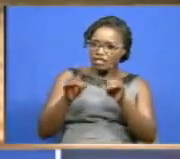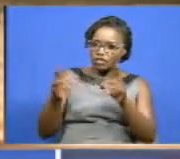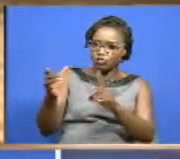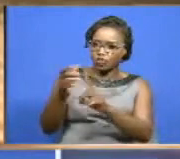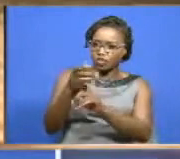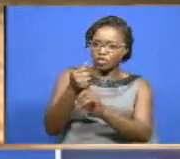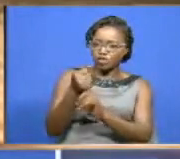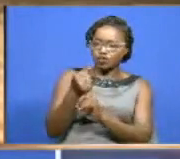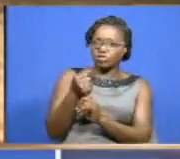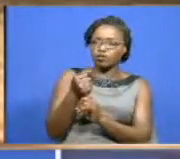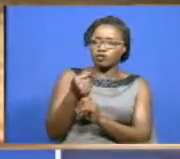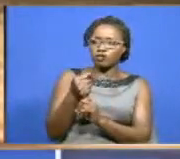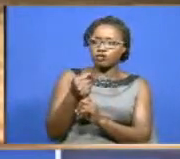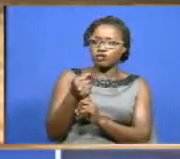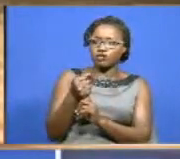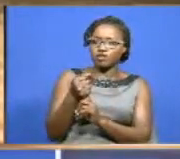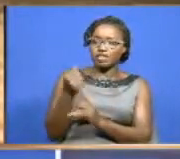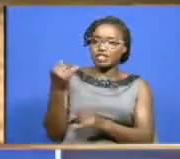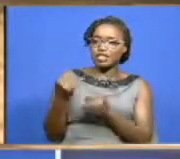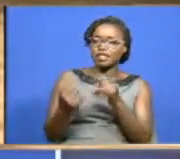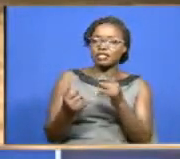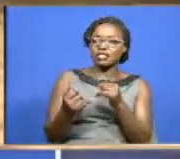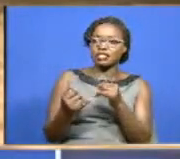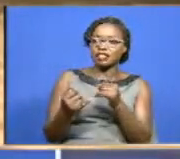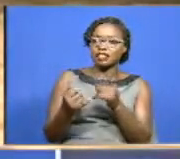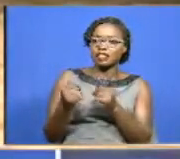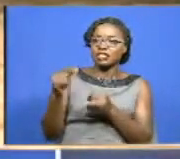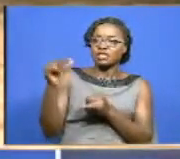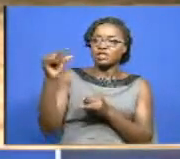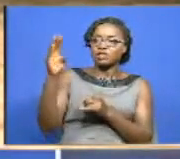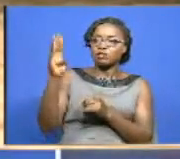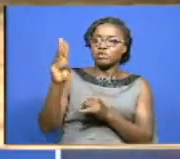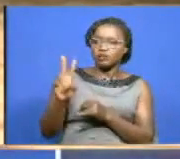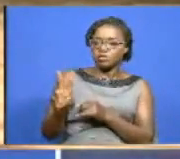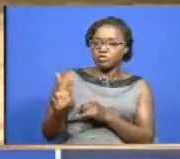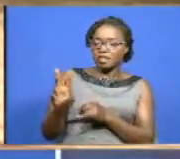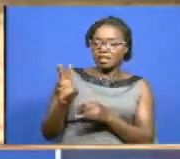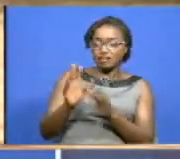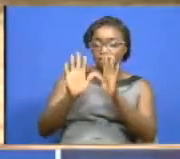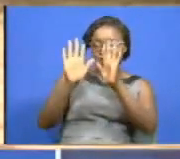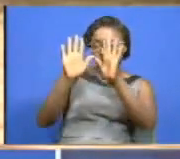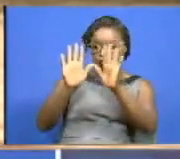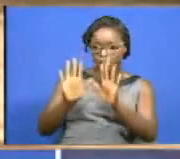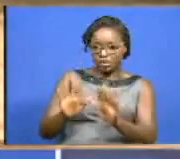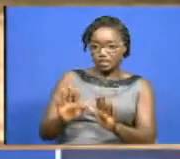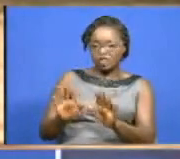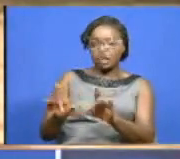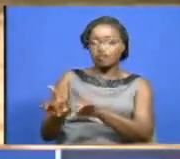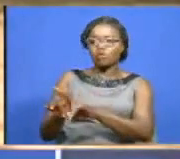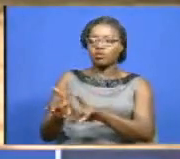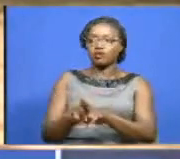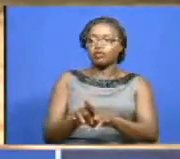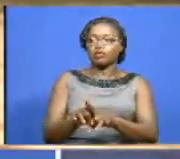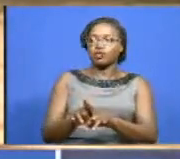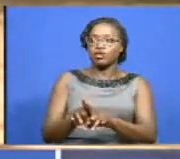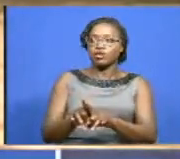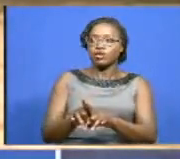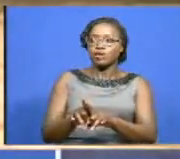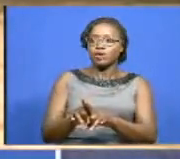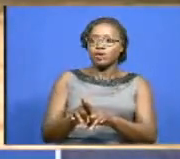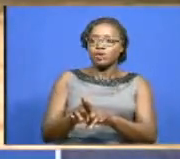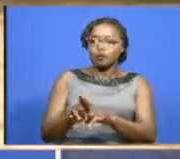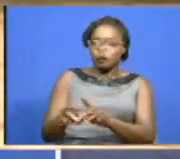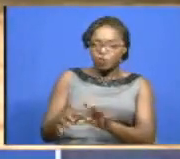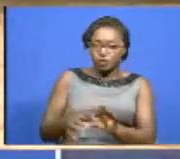achieving an end to GBV, and this is very critical, and also the fact that we've been able to align our